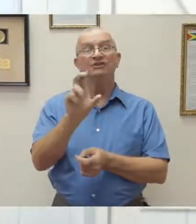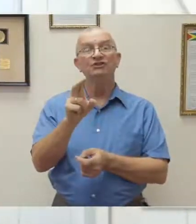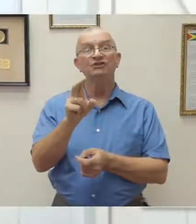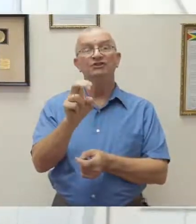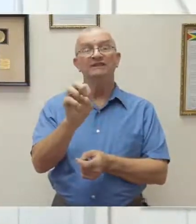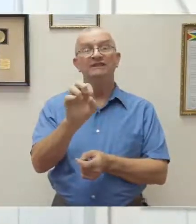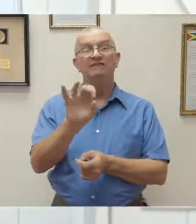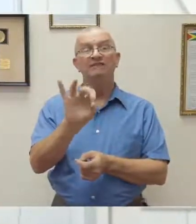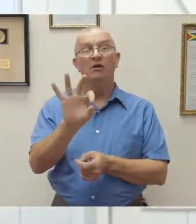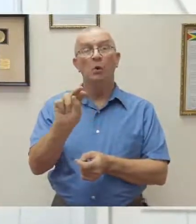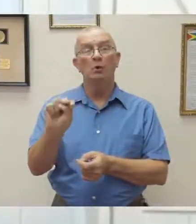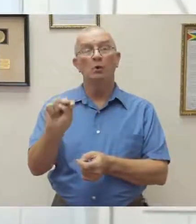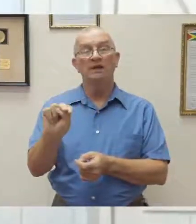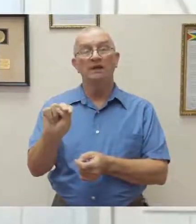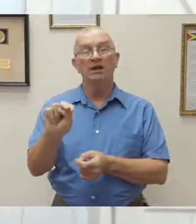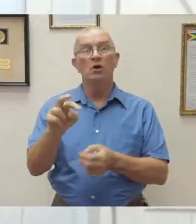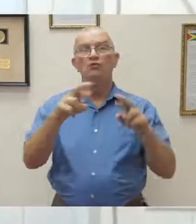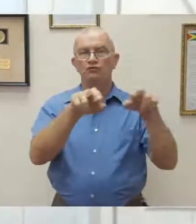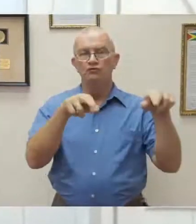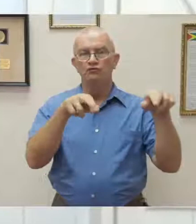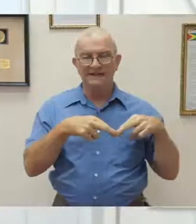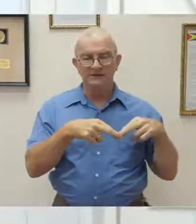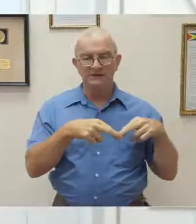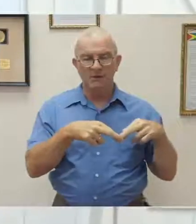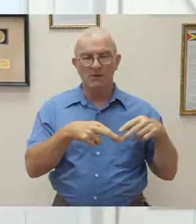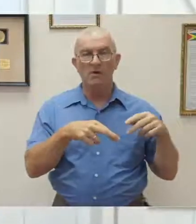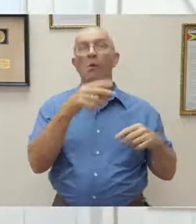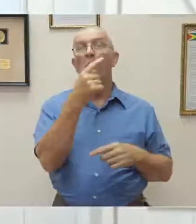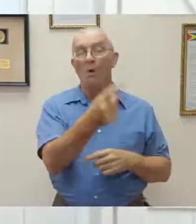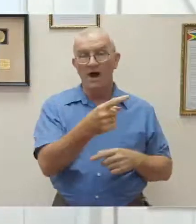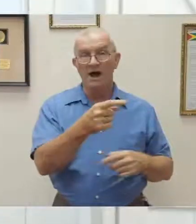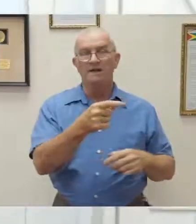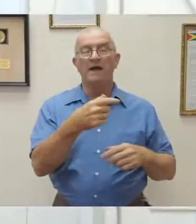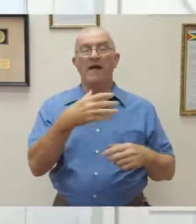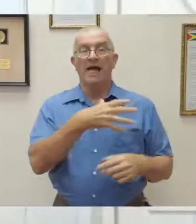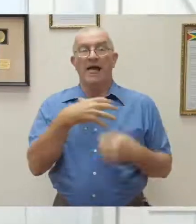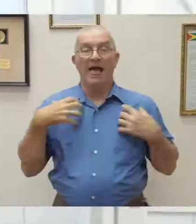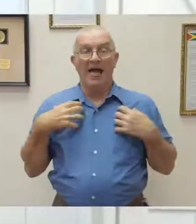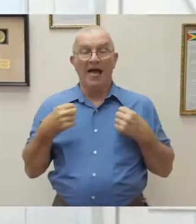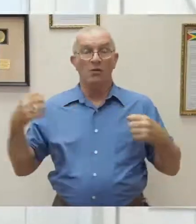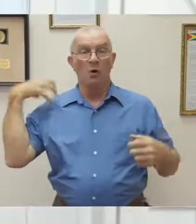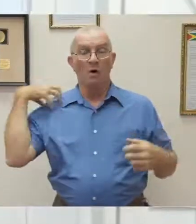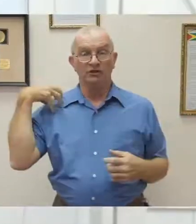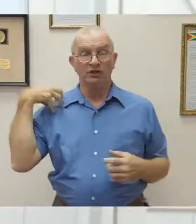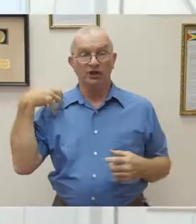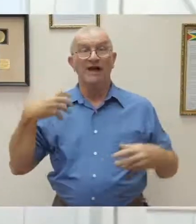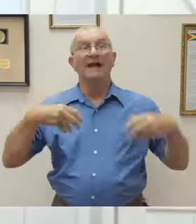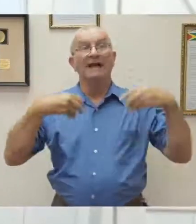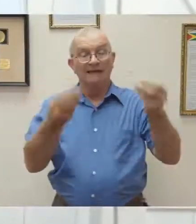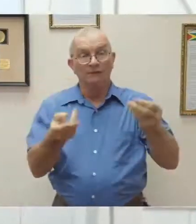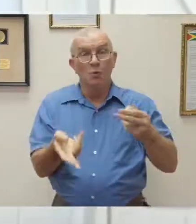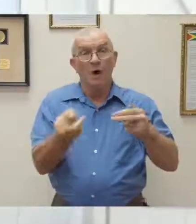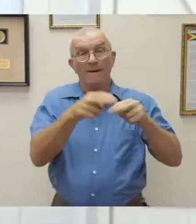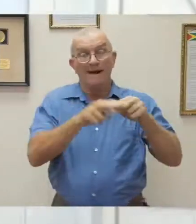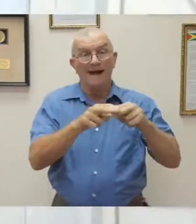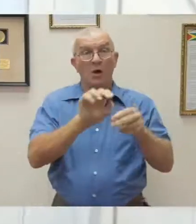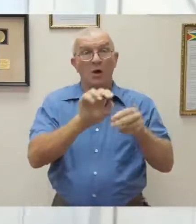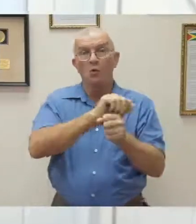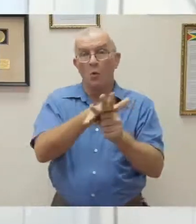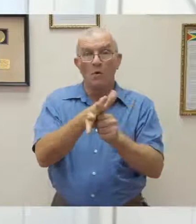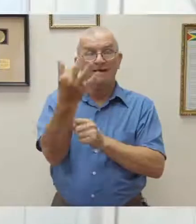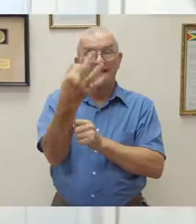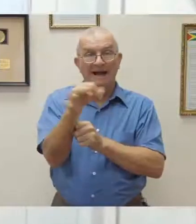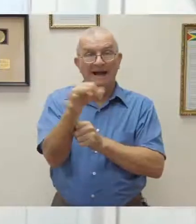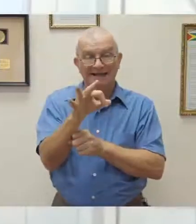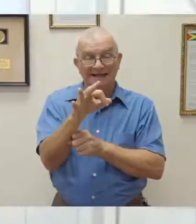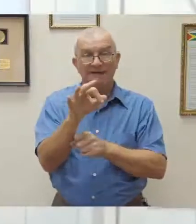Regional Health Officer of the Barima-Waini region, offering updates on COVID-19 as it relates